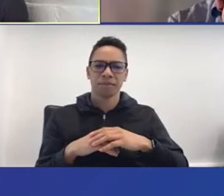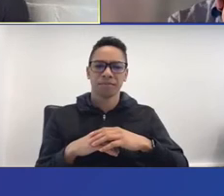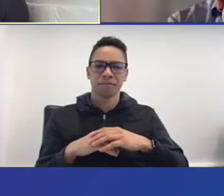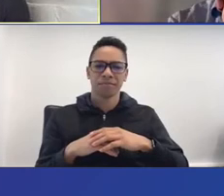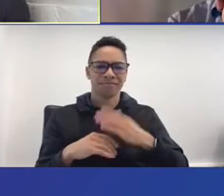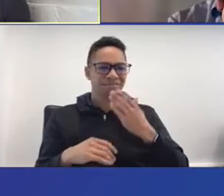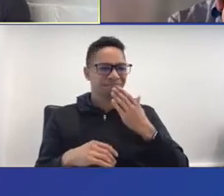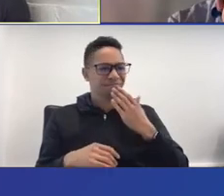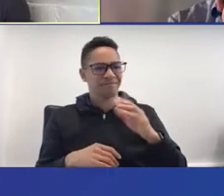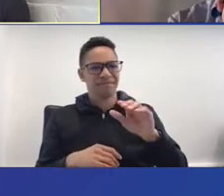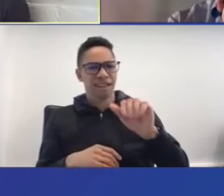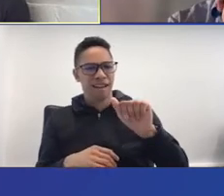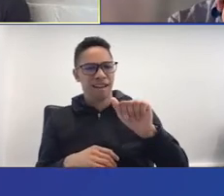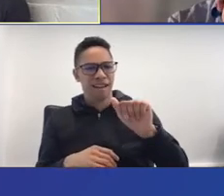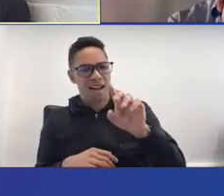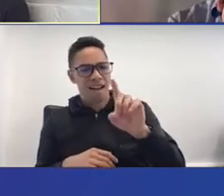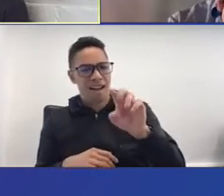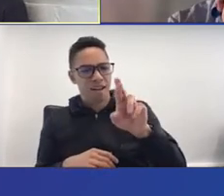I have